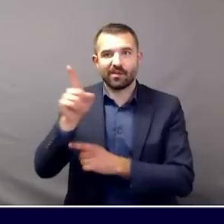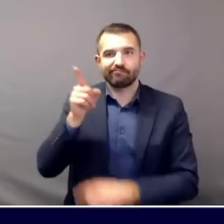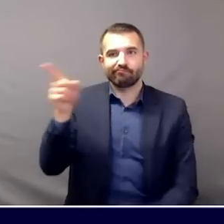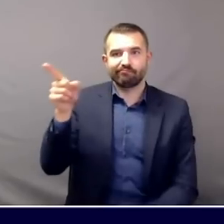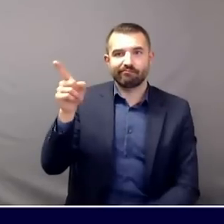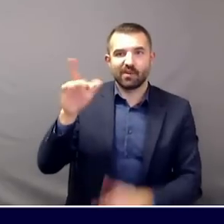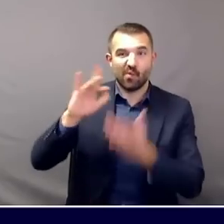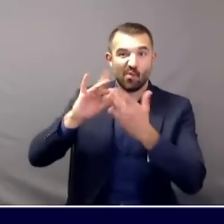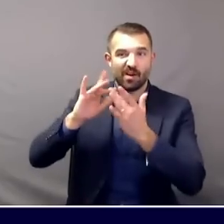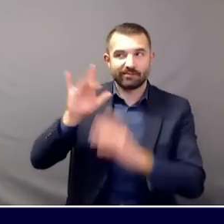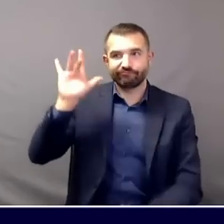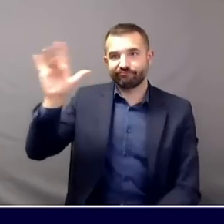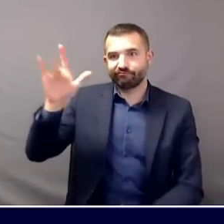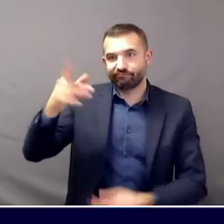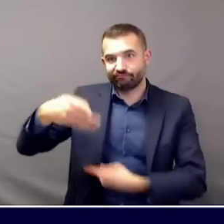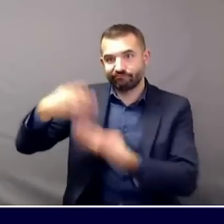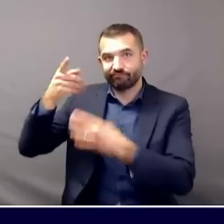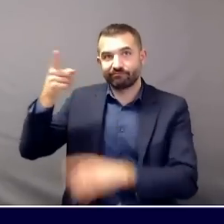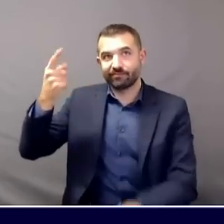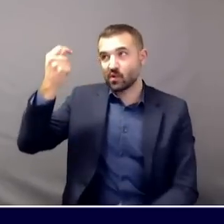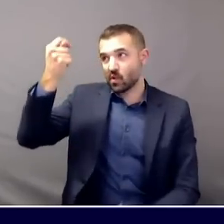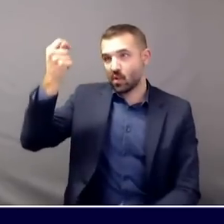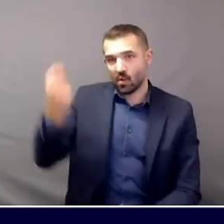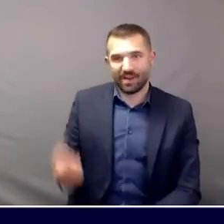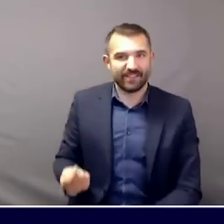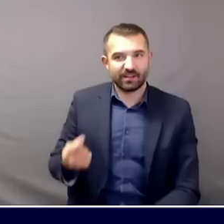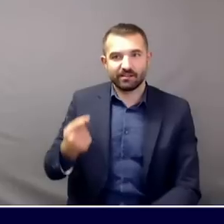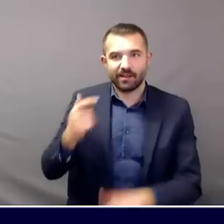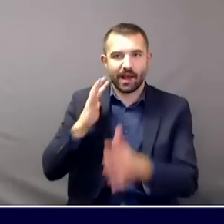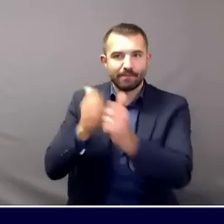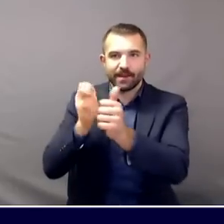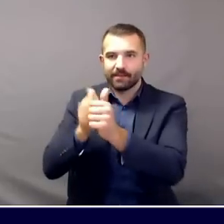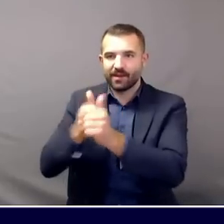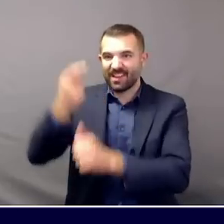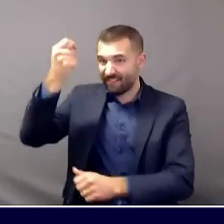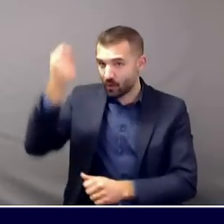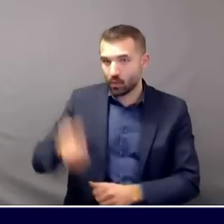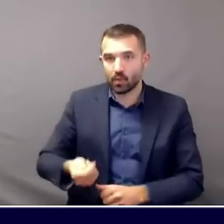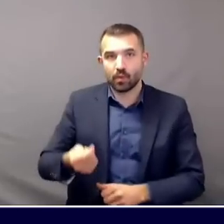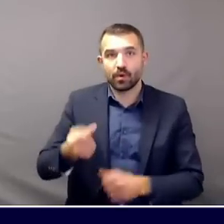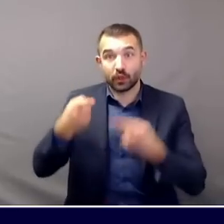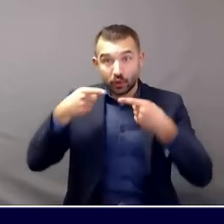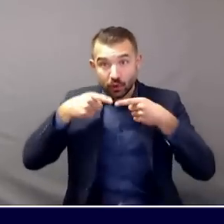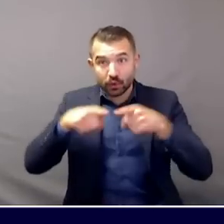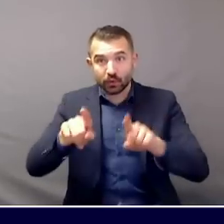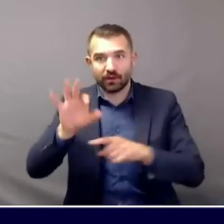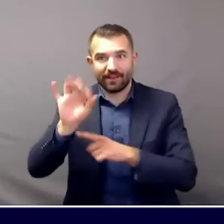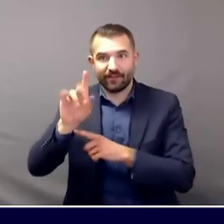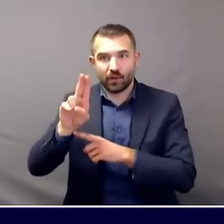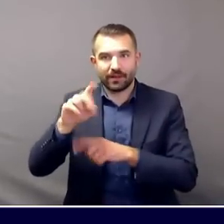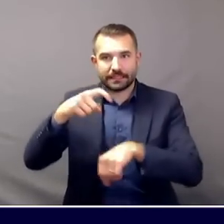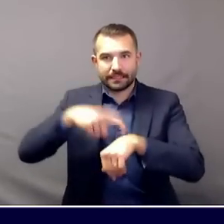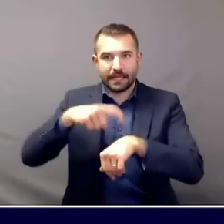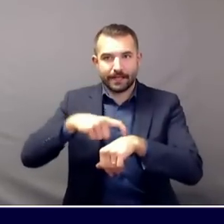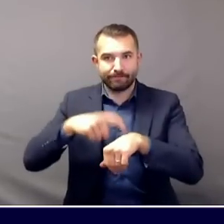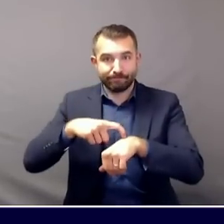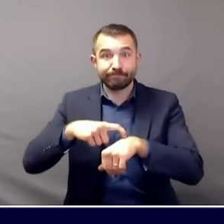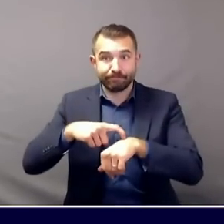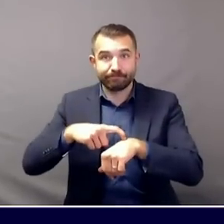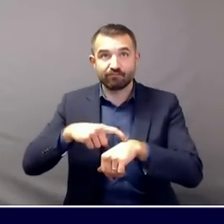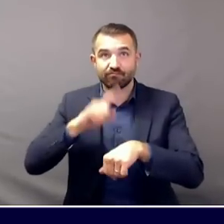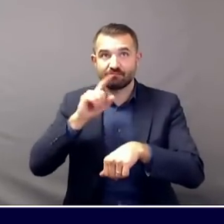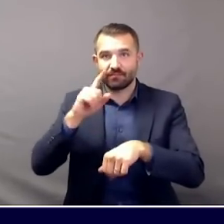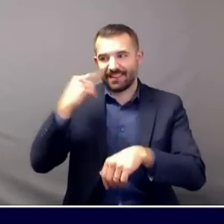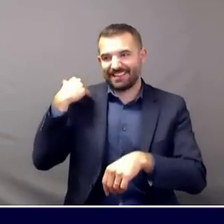report every single Tuesday and have throughout the pandemic during flu season, not in the summer, but during flu season. We haven't missed